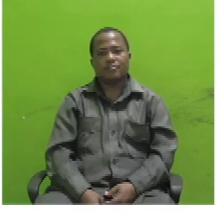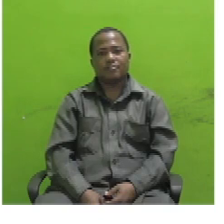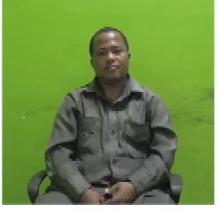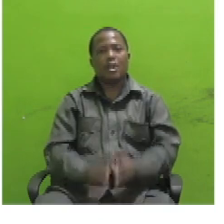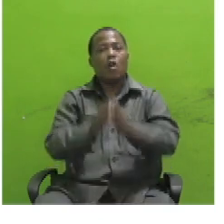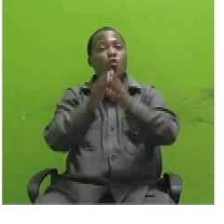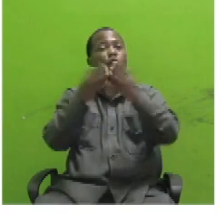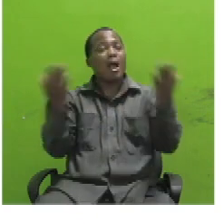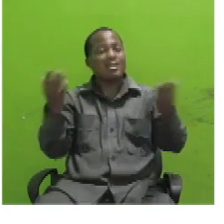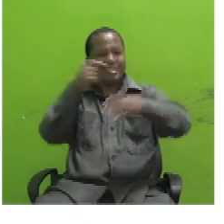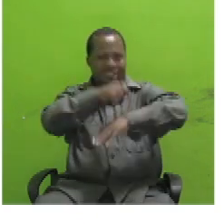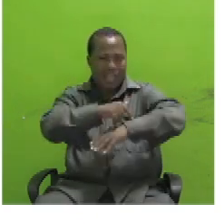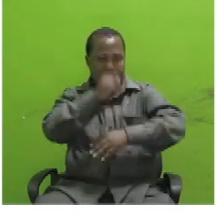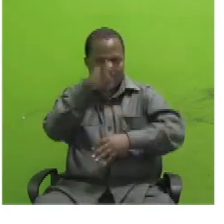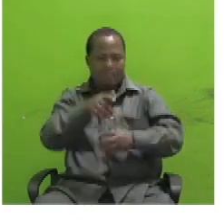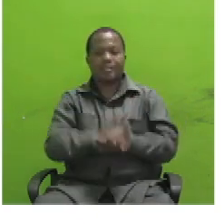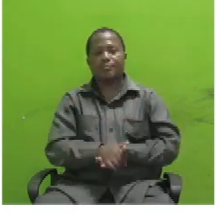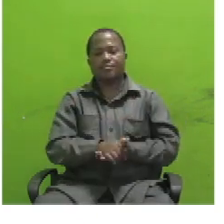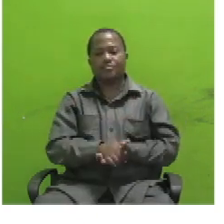What time is it?